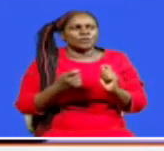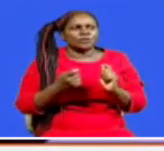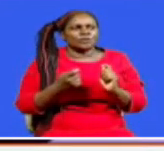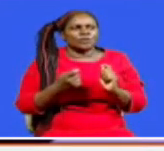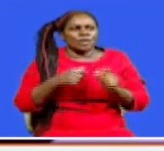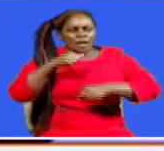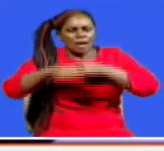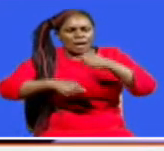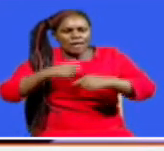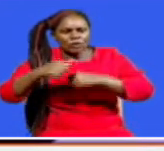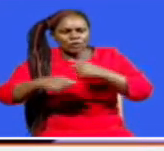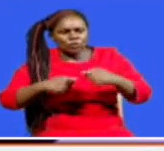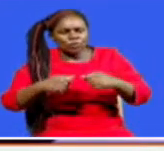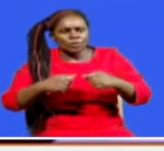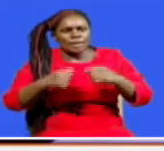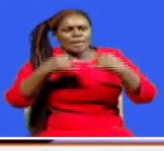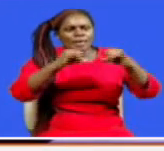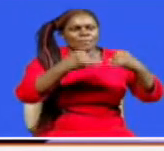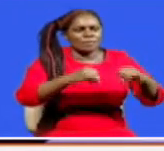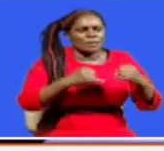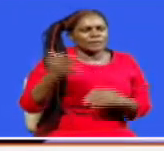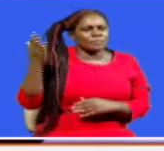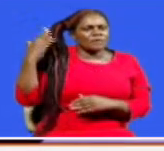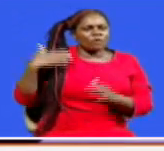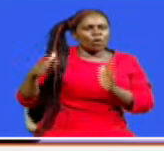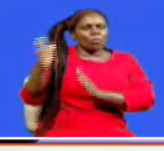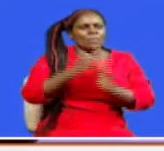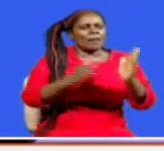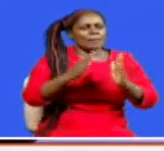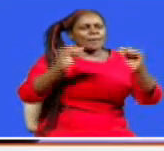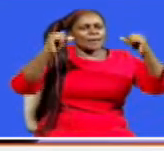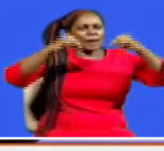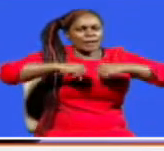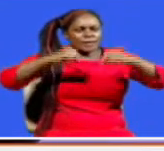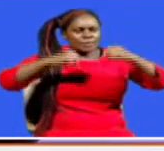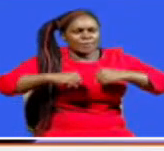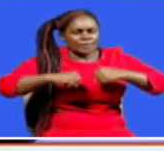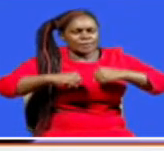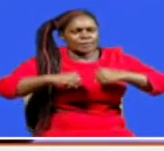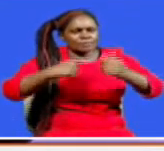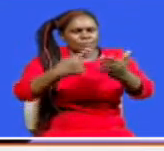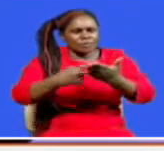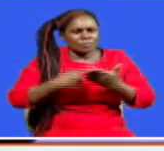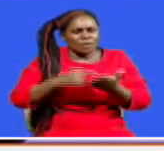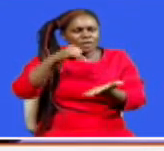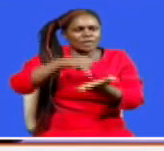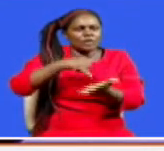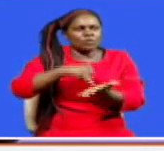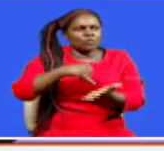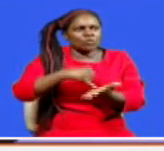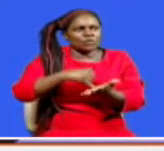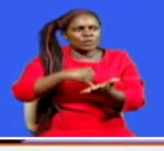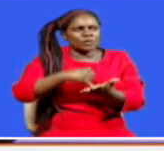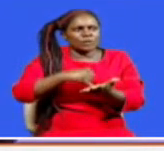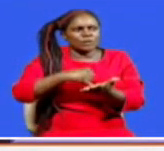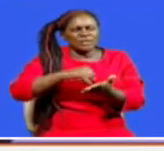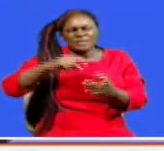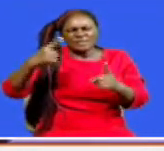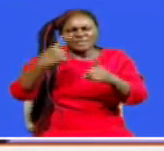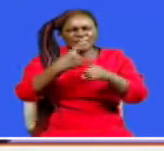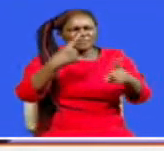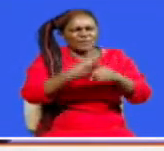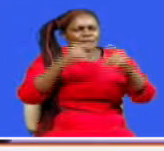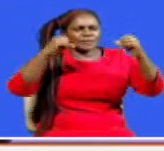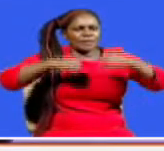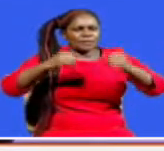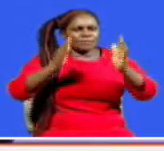action by implementing previous climate agreements and declarations, including Paris Agreement